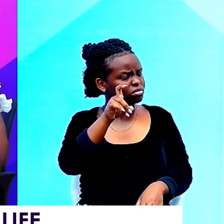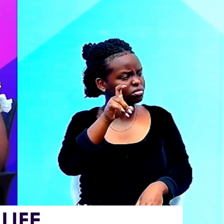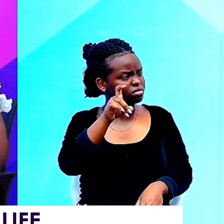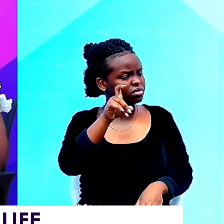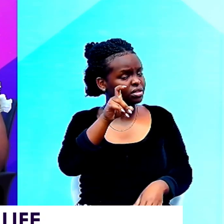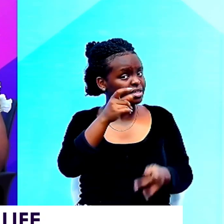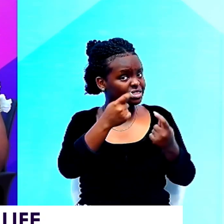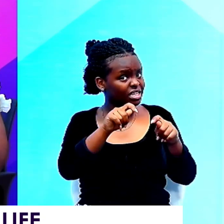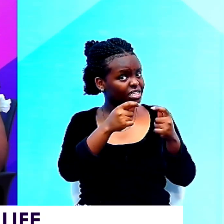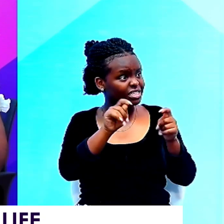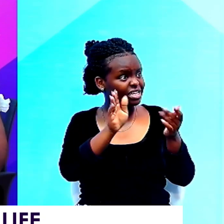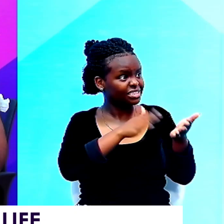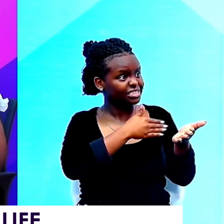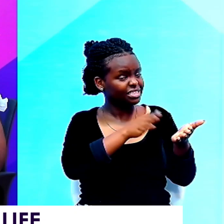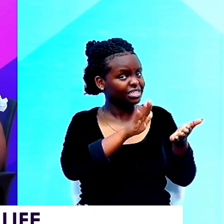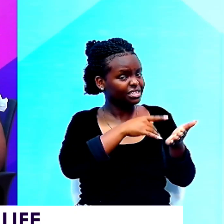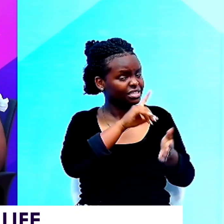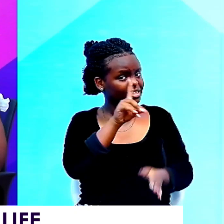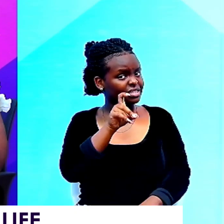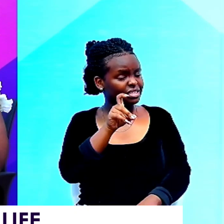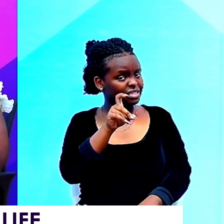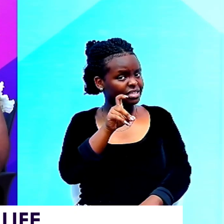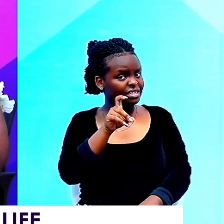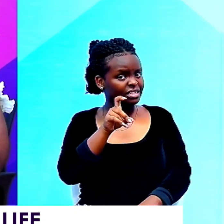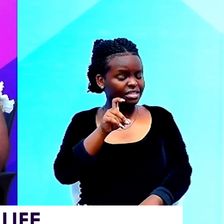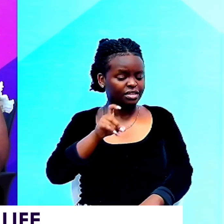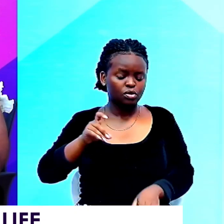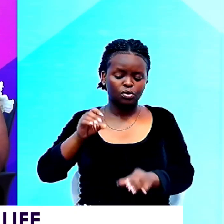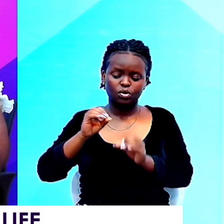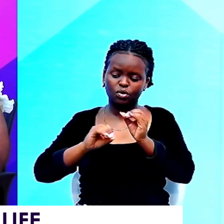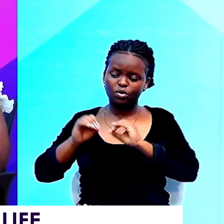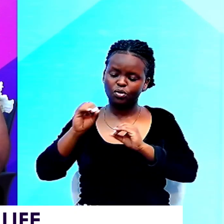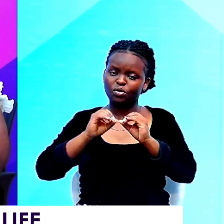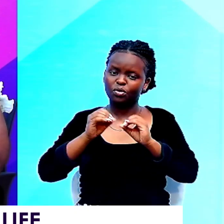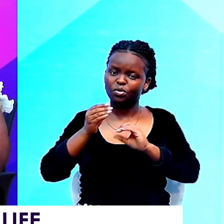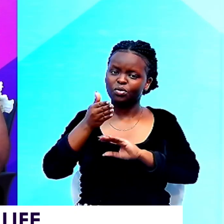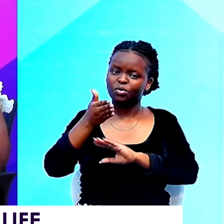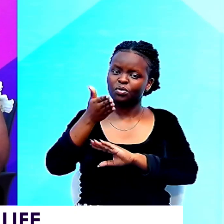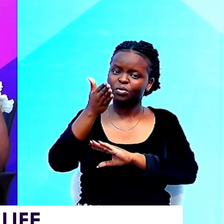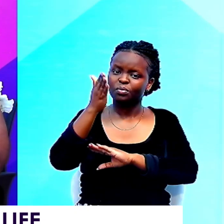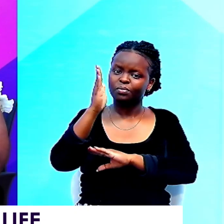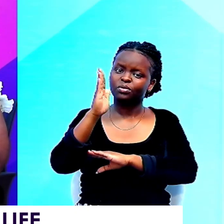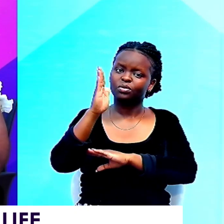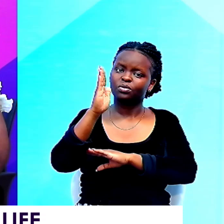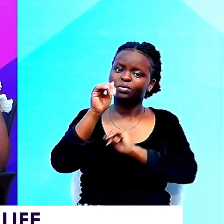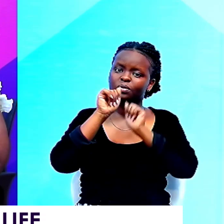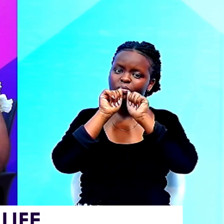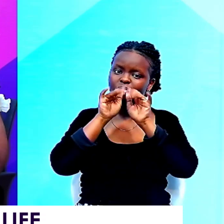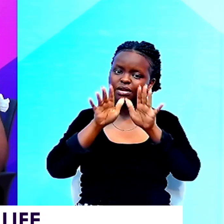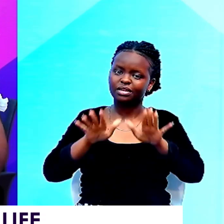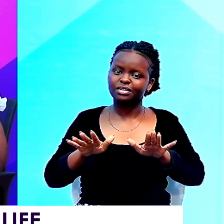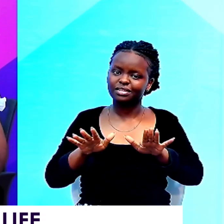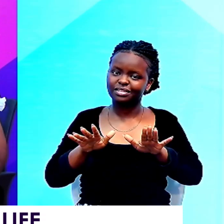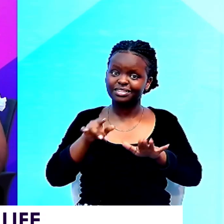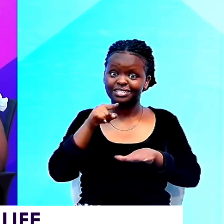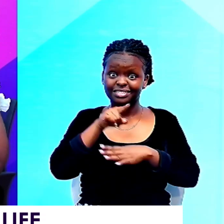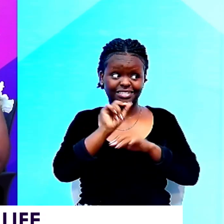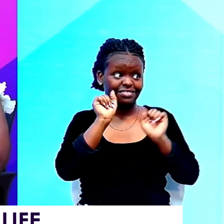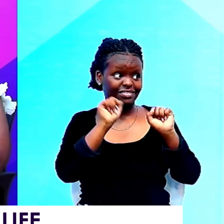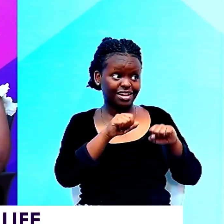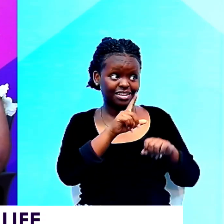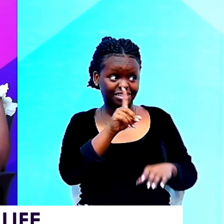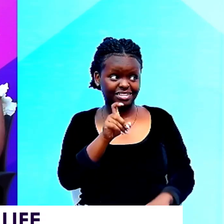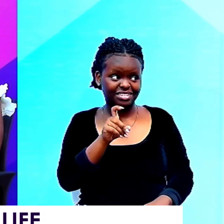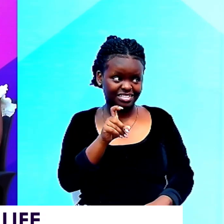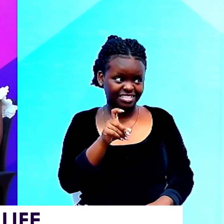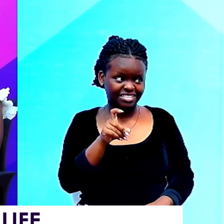can you try sing it? Mungu ibariki. Come on. Yes. Are you able to?